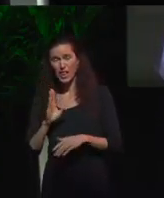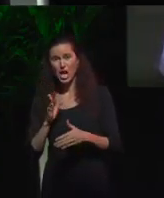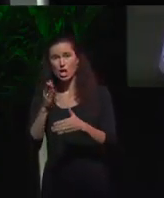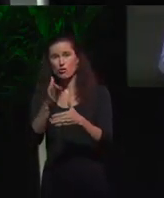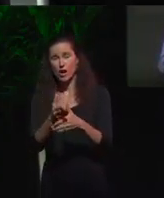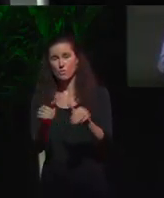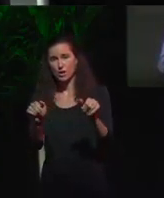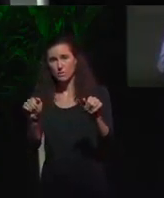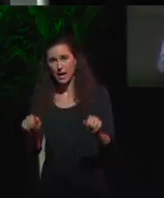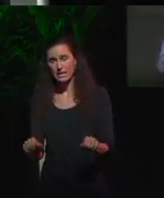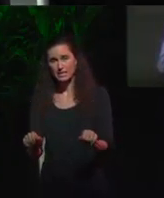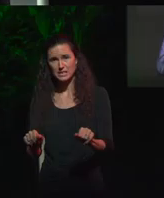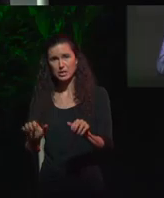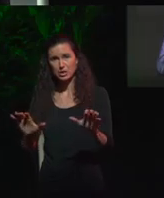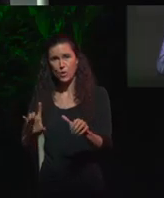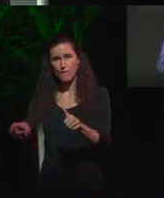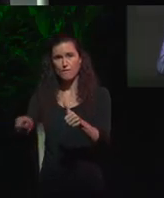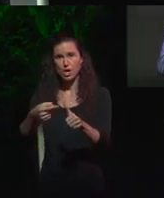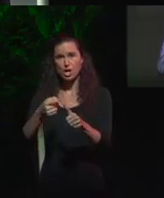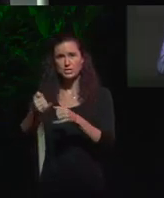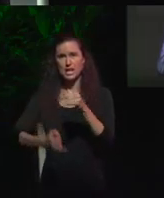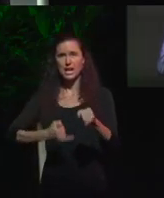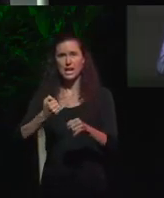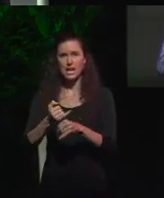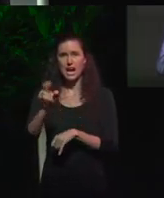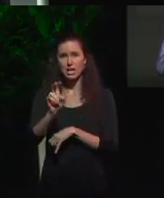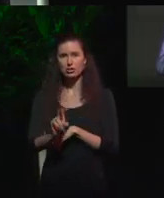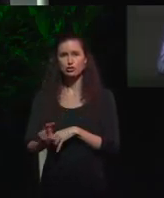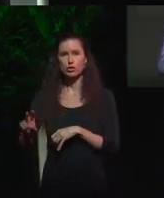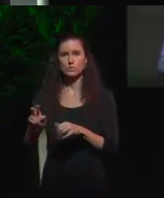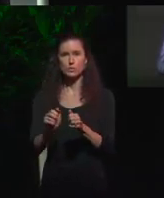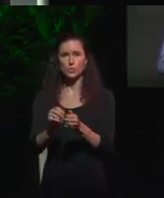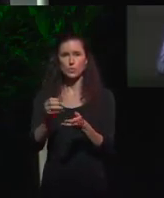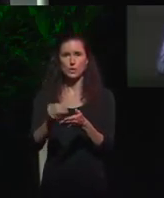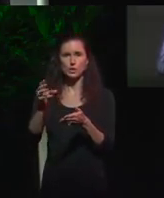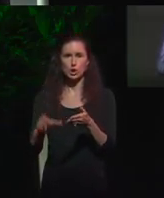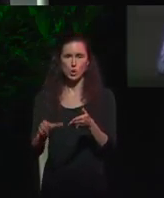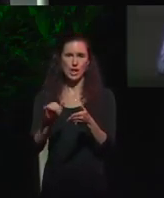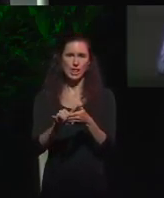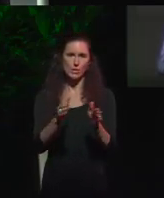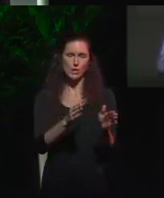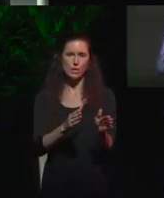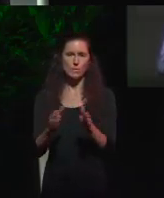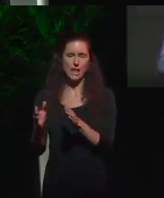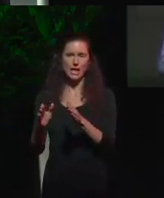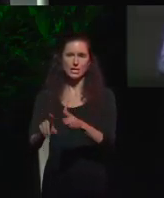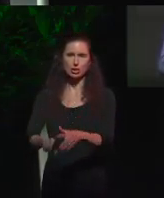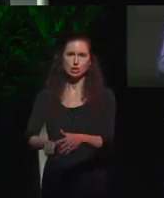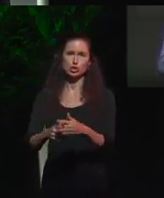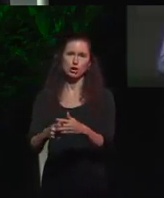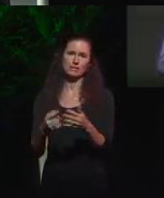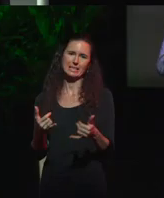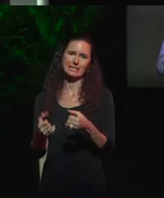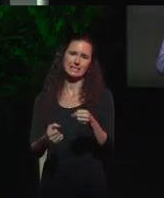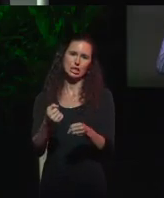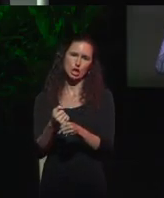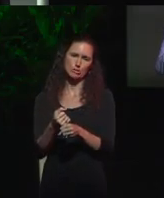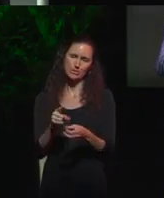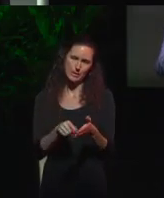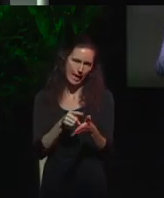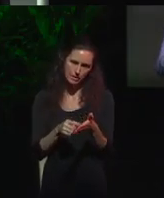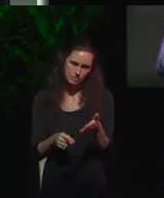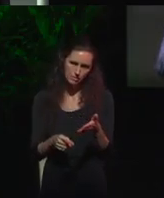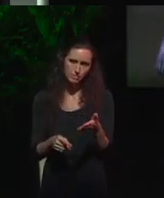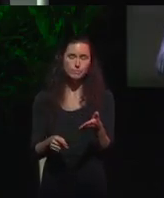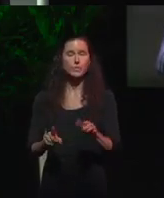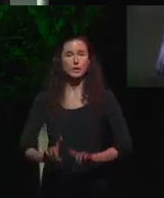take our first international trips with students that we were planning to launch this year. I will